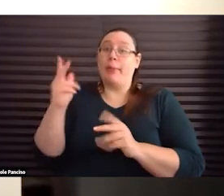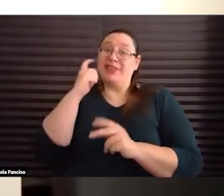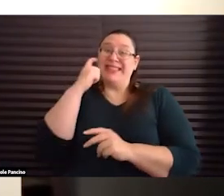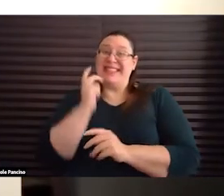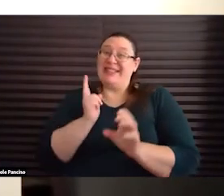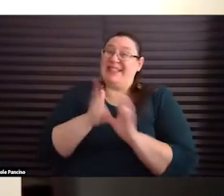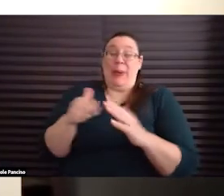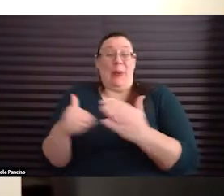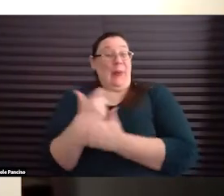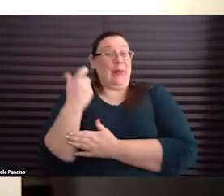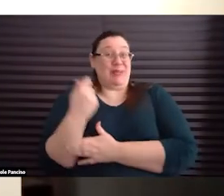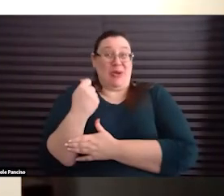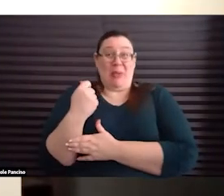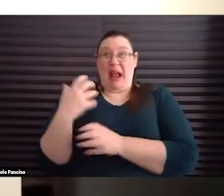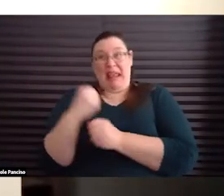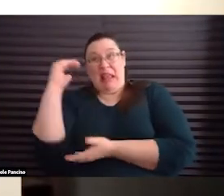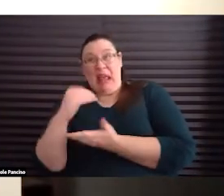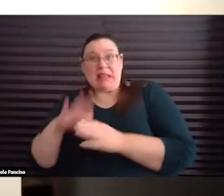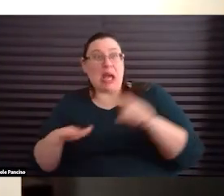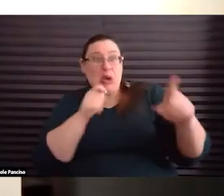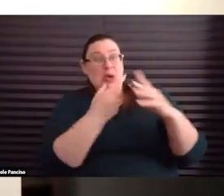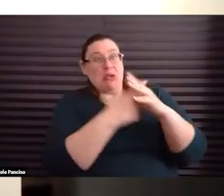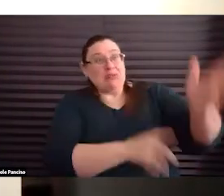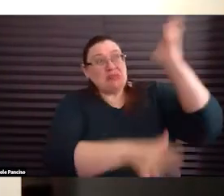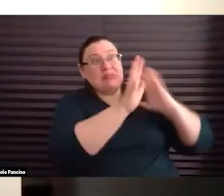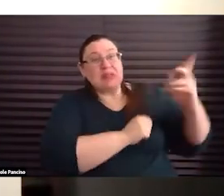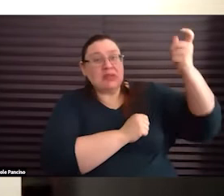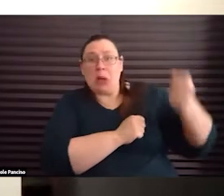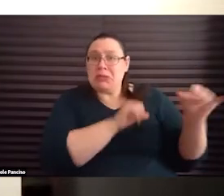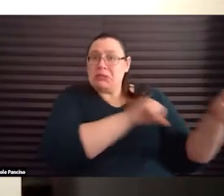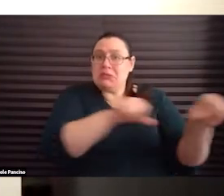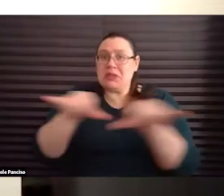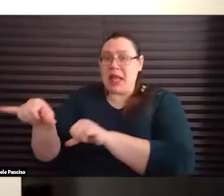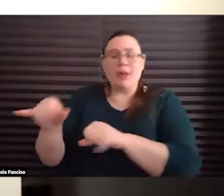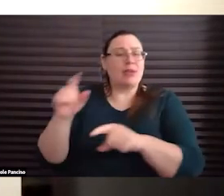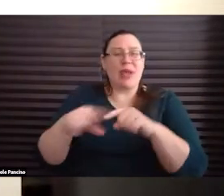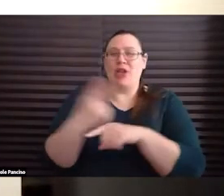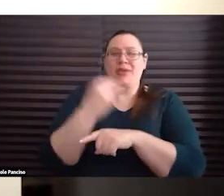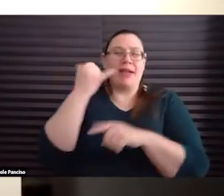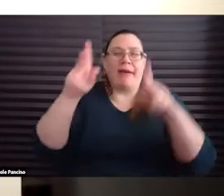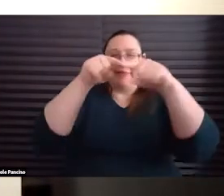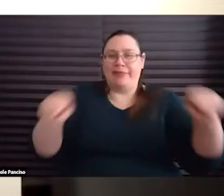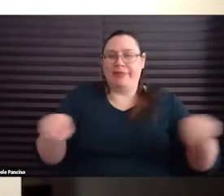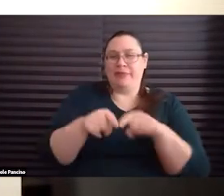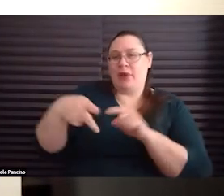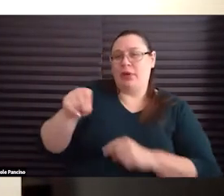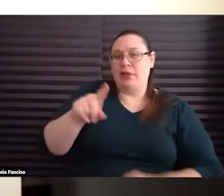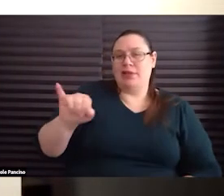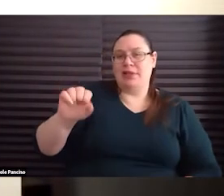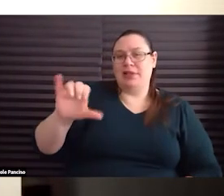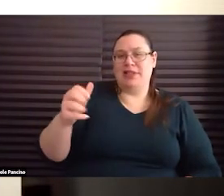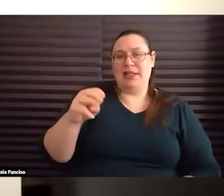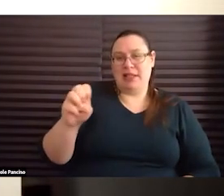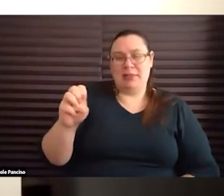less than an original subscriber. So it's not a Ponzi scheme. It may just be a growth company that gets to the point where